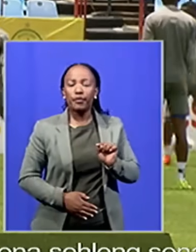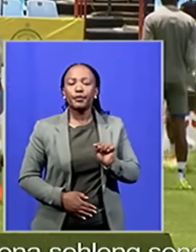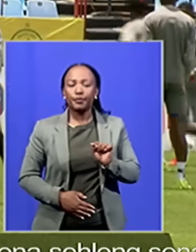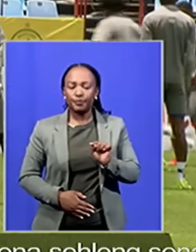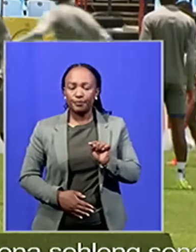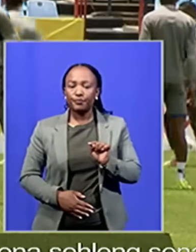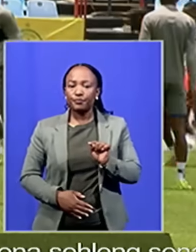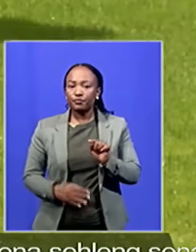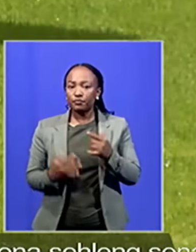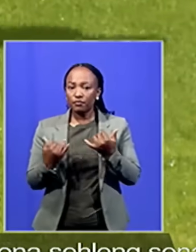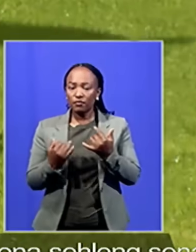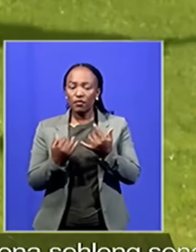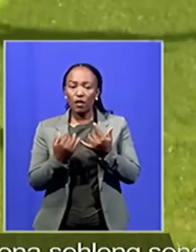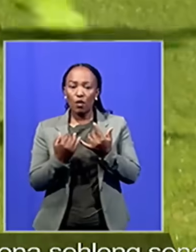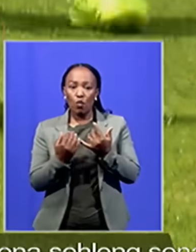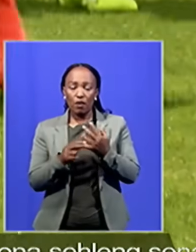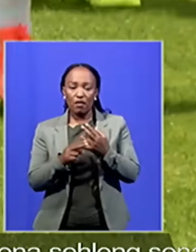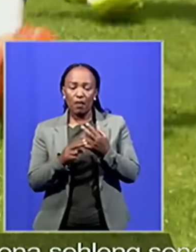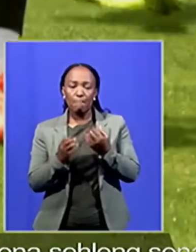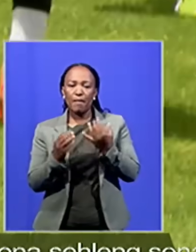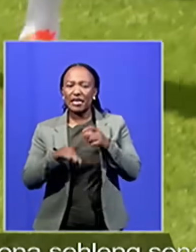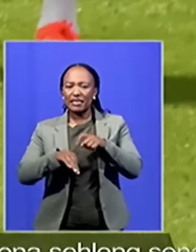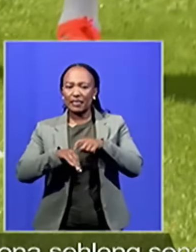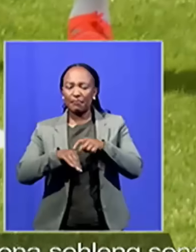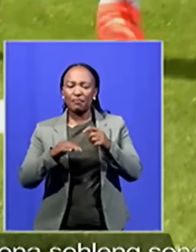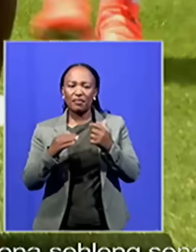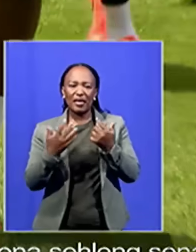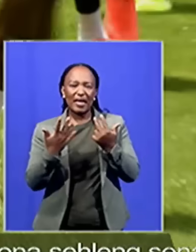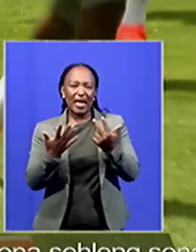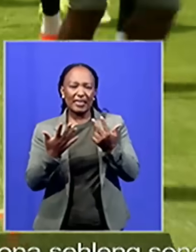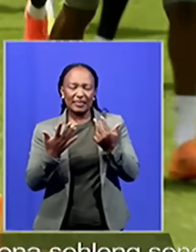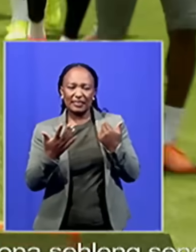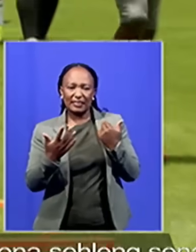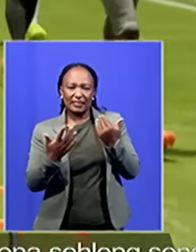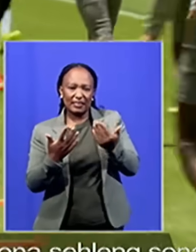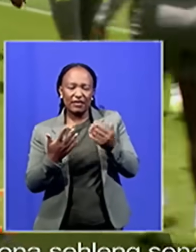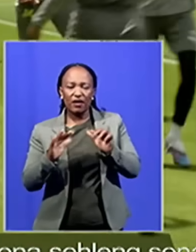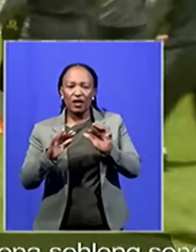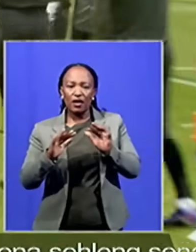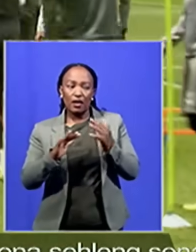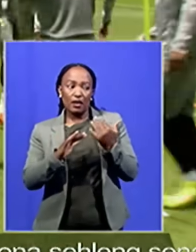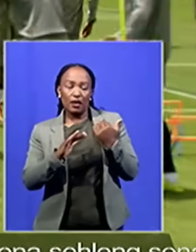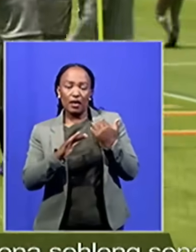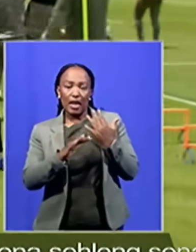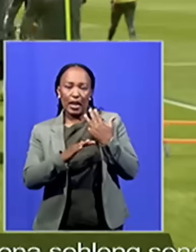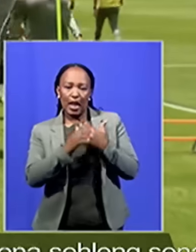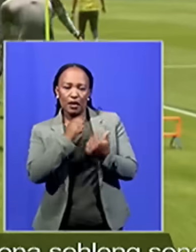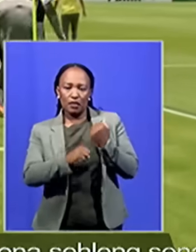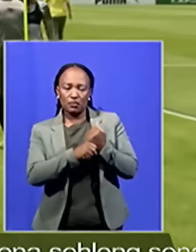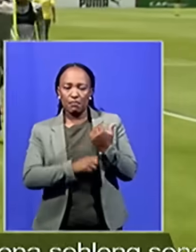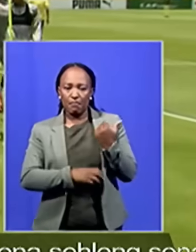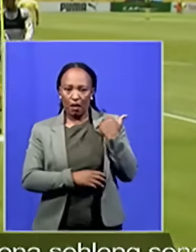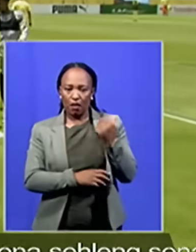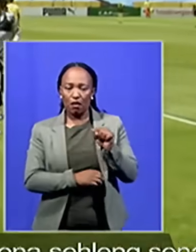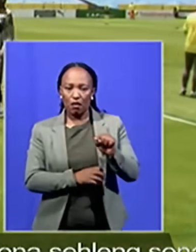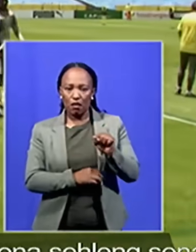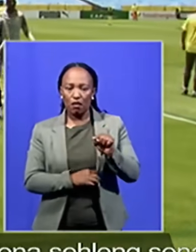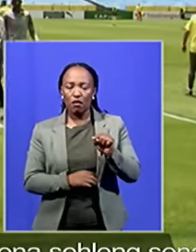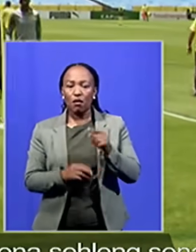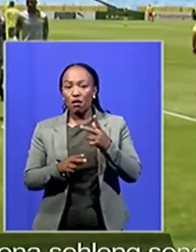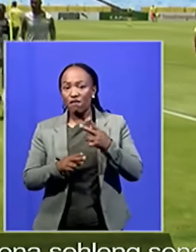la mantšhano makga a seswai mo mengwageng e senyane ya go feta. Mo sehleng sa go feta ba